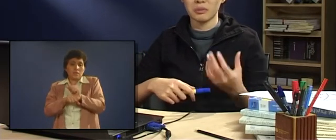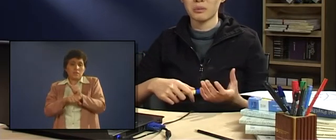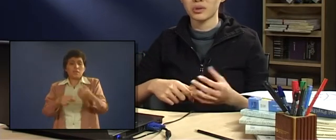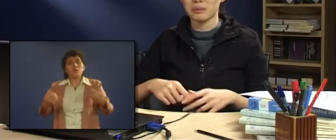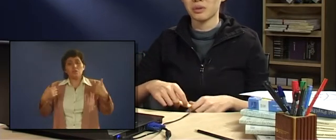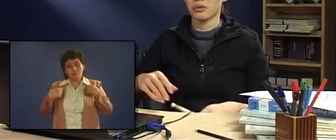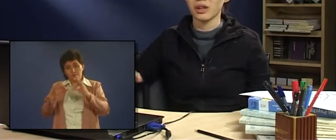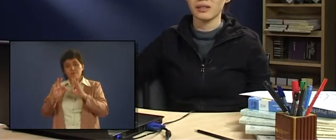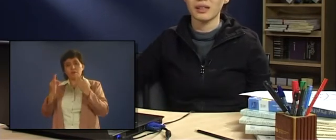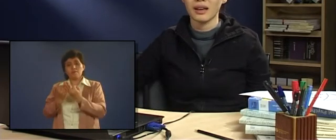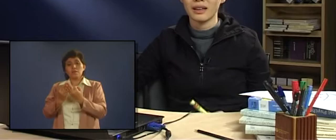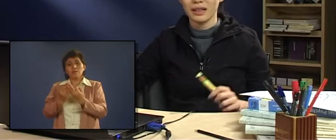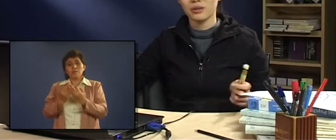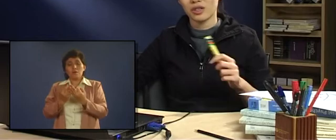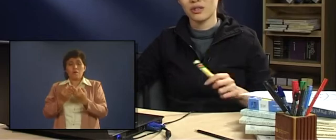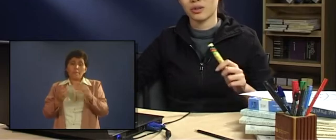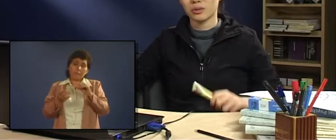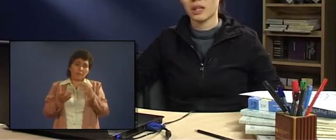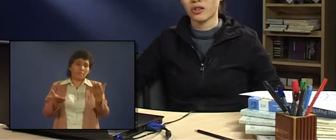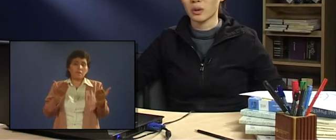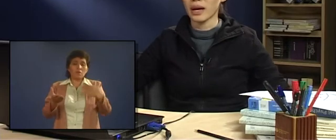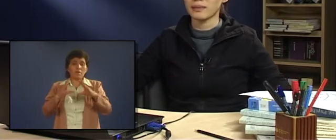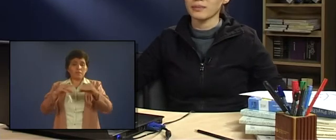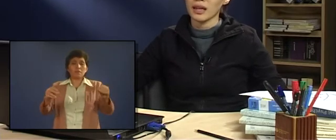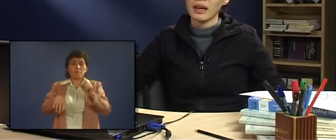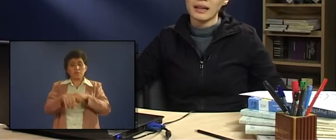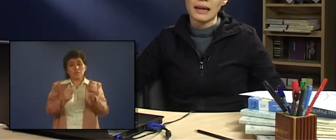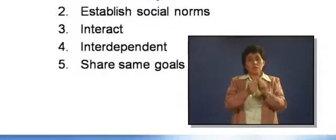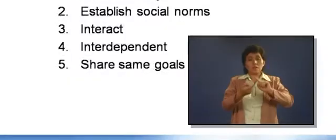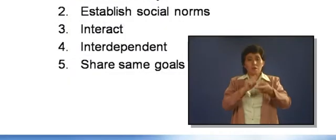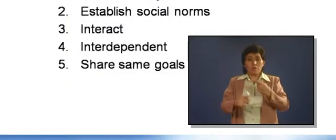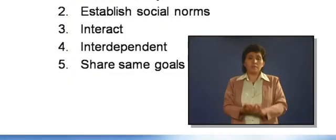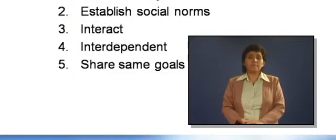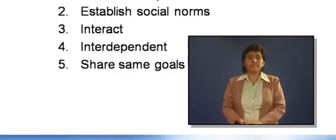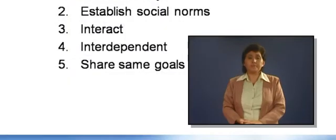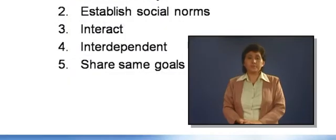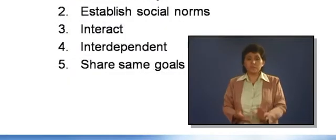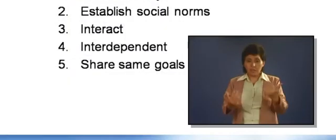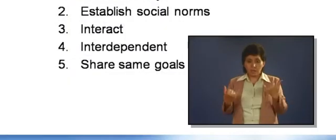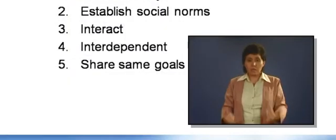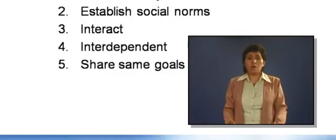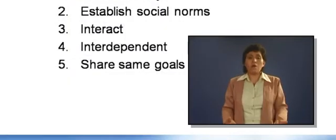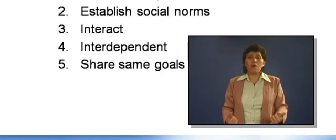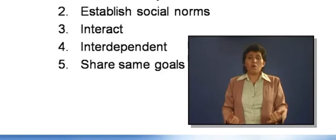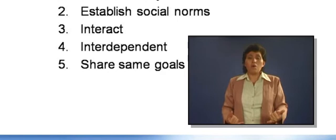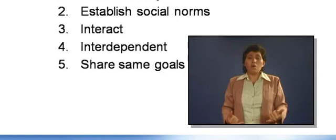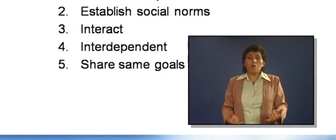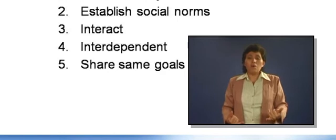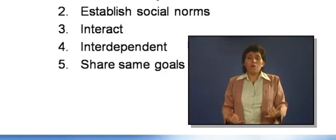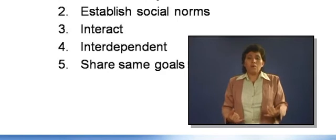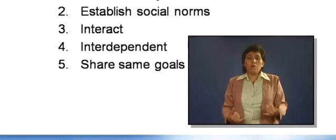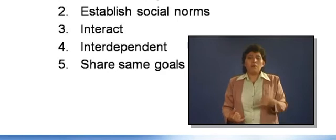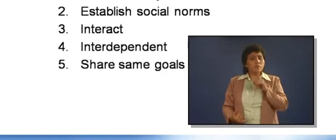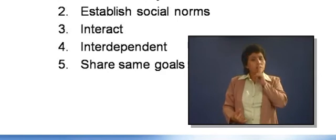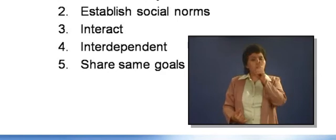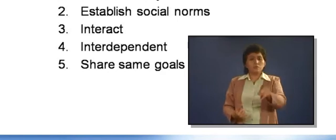family or you spend more time with your friends. Yeah, you change your group along the way. Now, the nature of a group itself, you have to meet